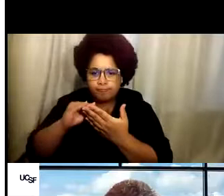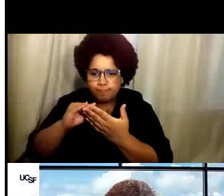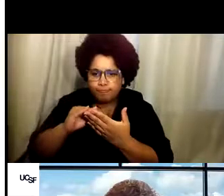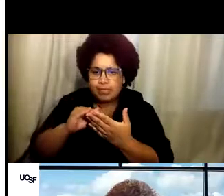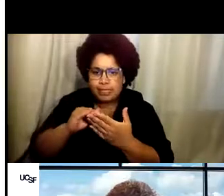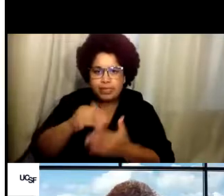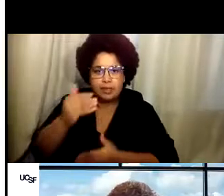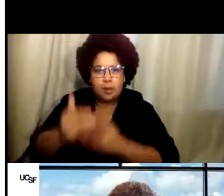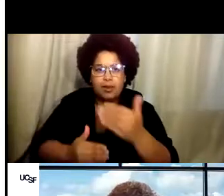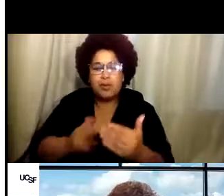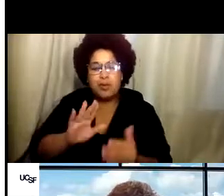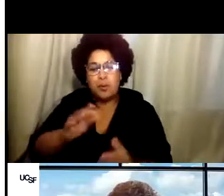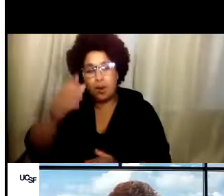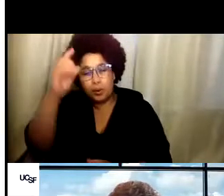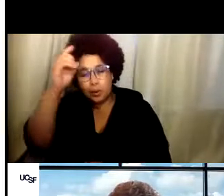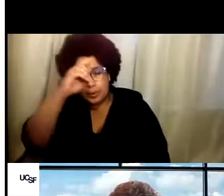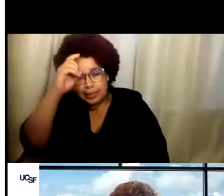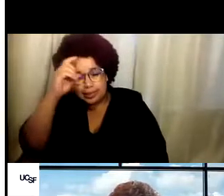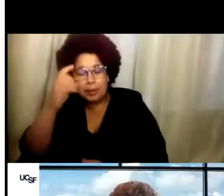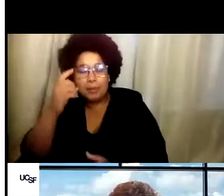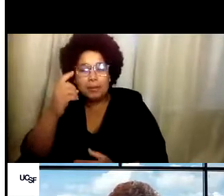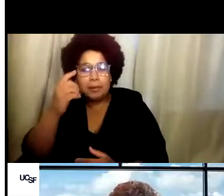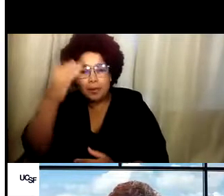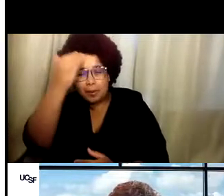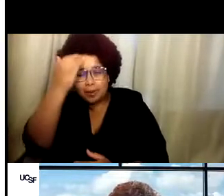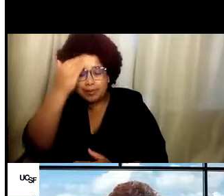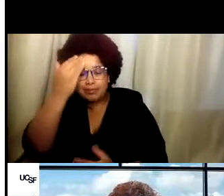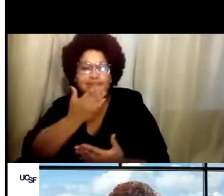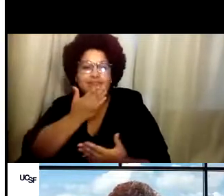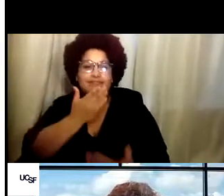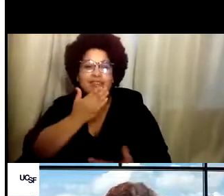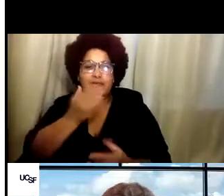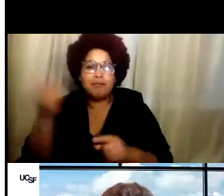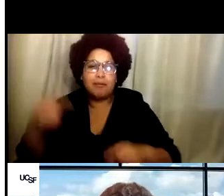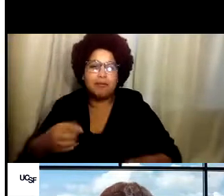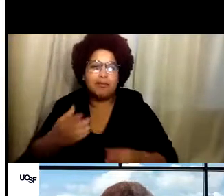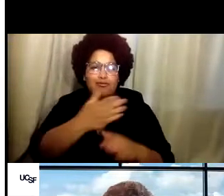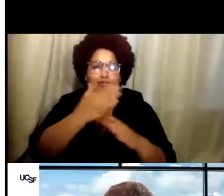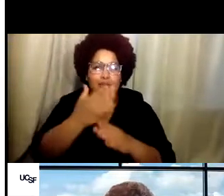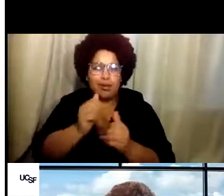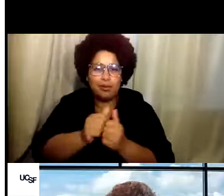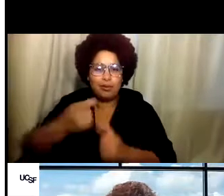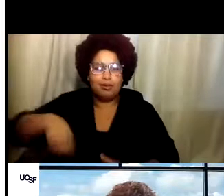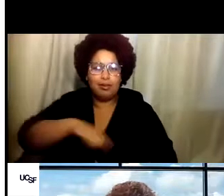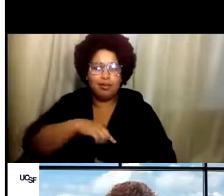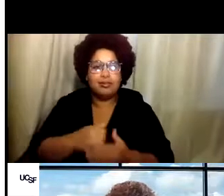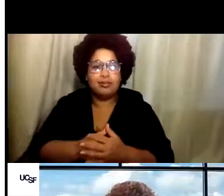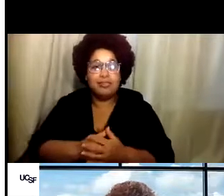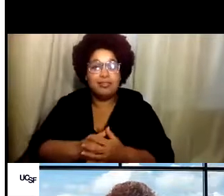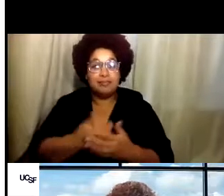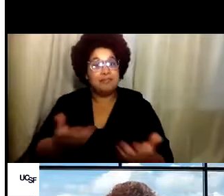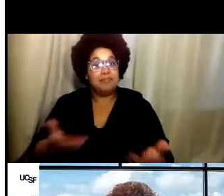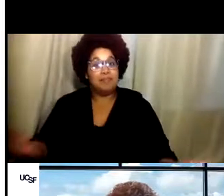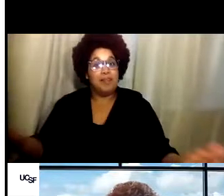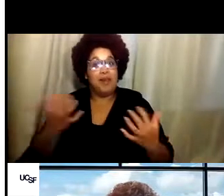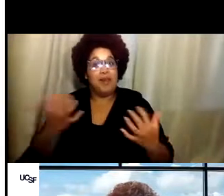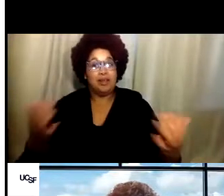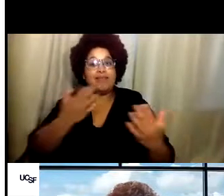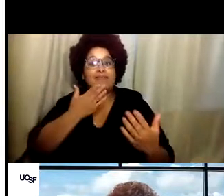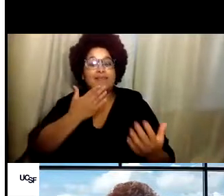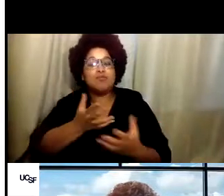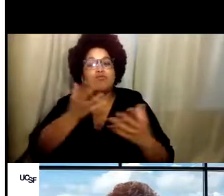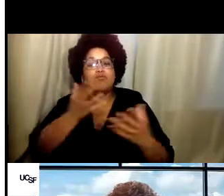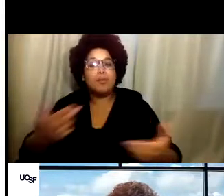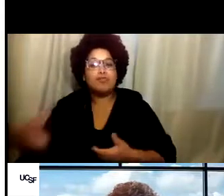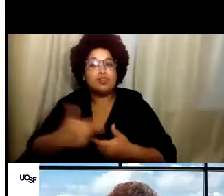sharing your wisdom and knowledge on this topic. Now I just want to share with everyone on here, want to thank everyone for joining us